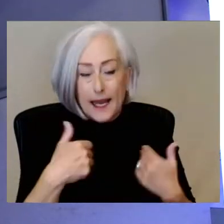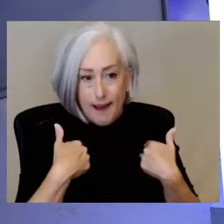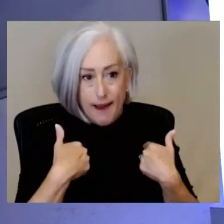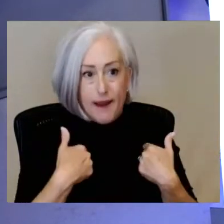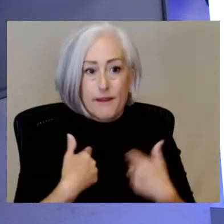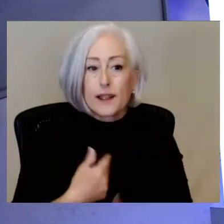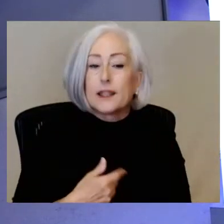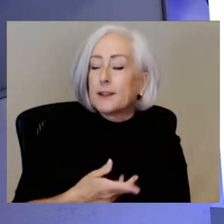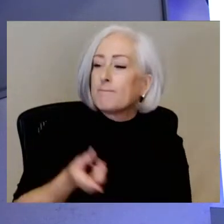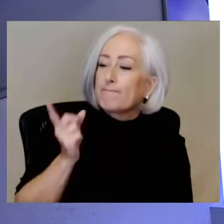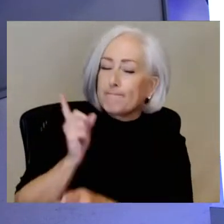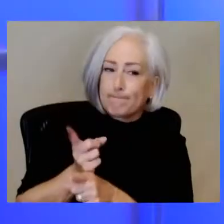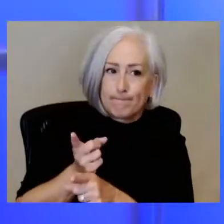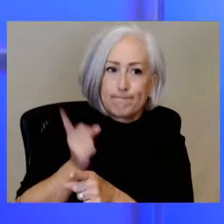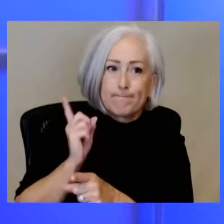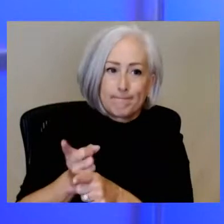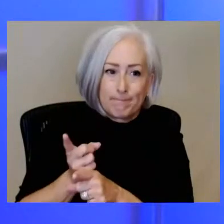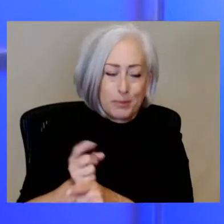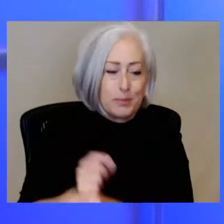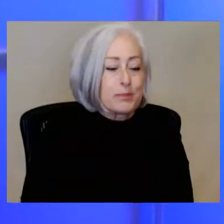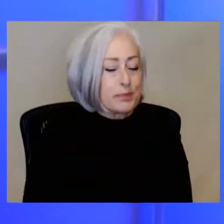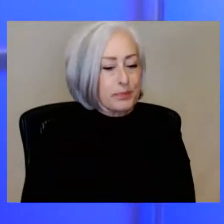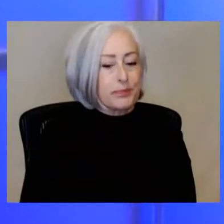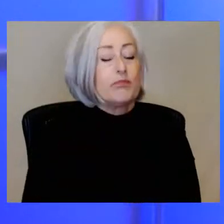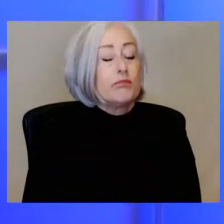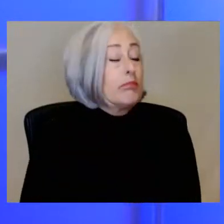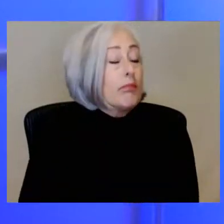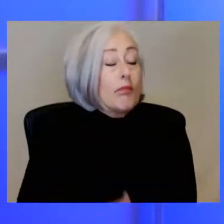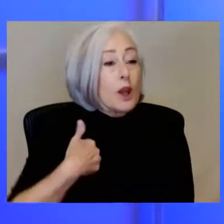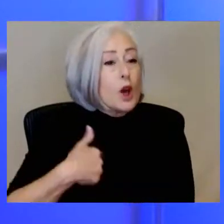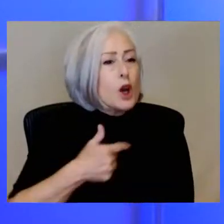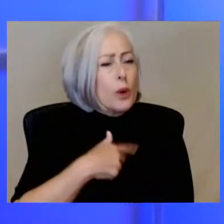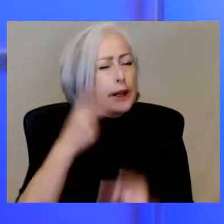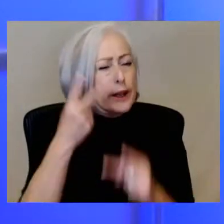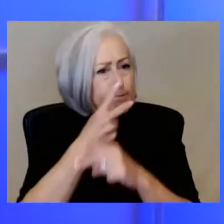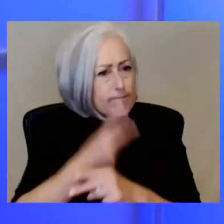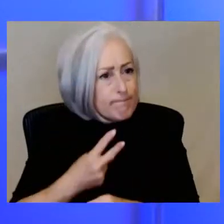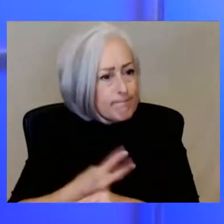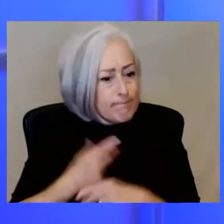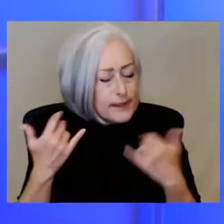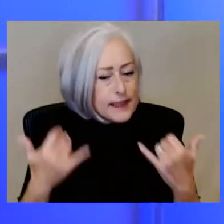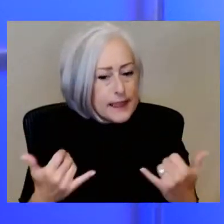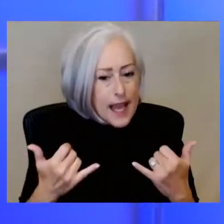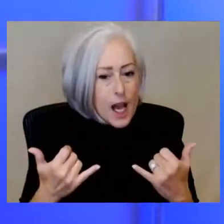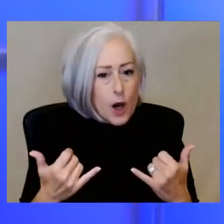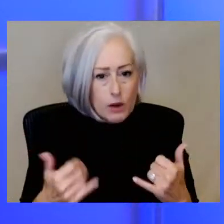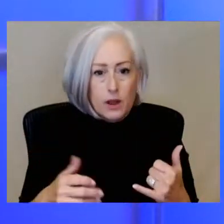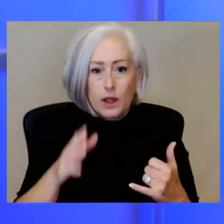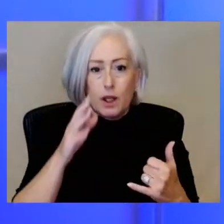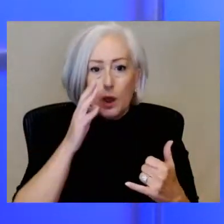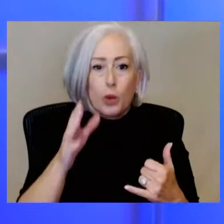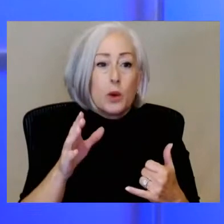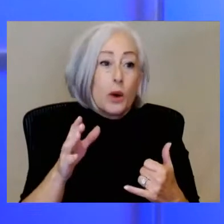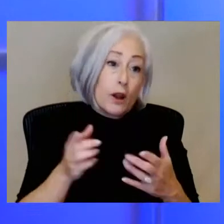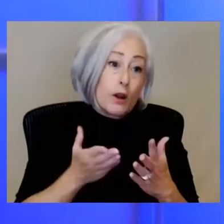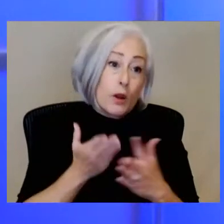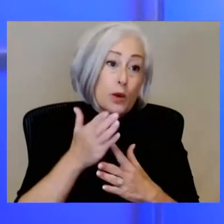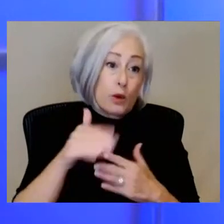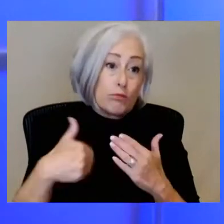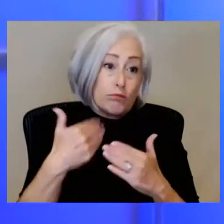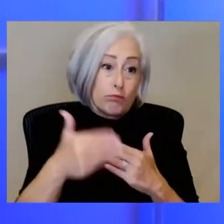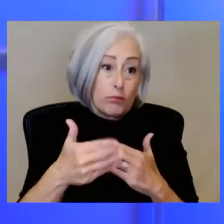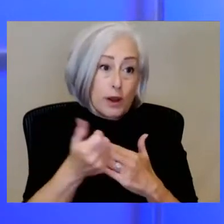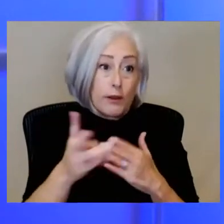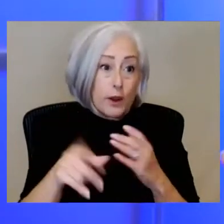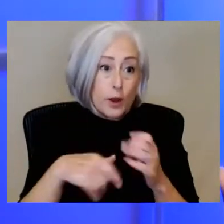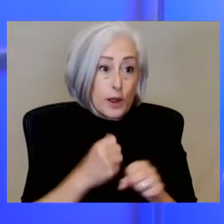Exactly. That's it. And we're sort of working that out right now. And we're going to work it out over the next couple of years, but I think it's a sign of hope.